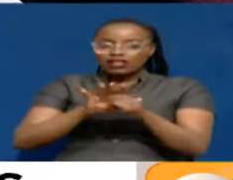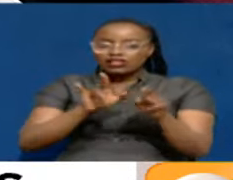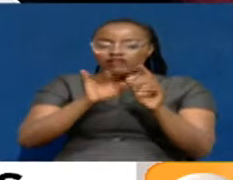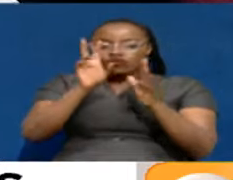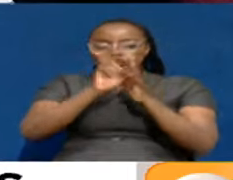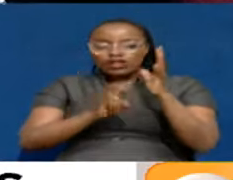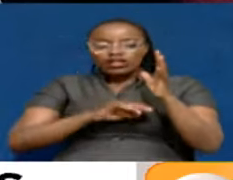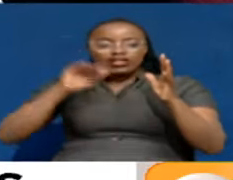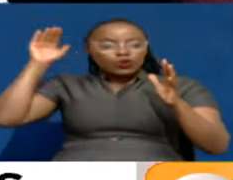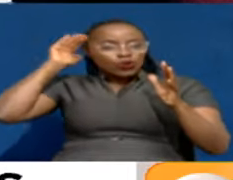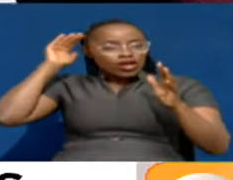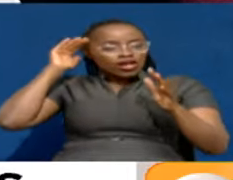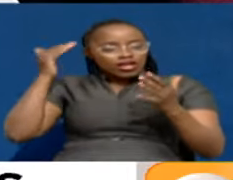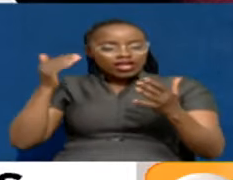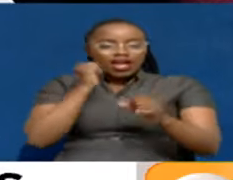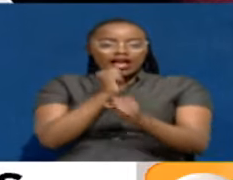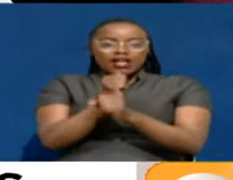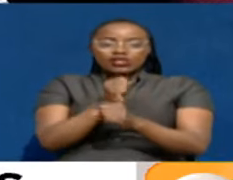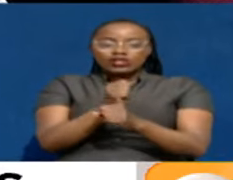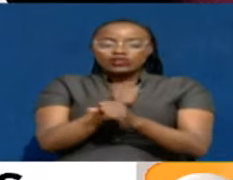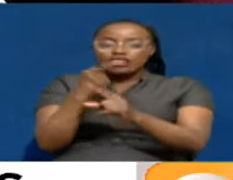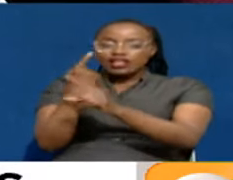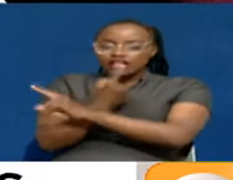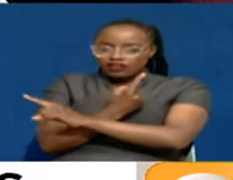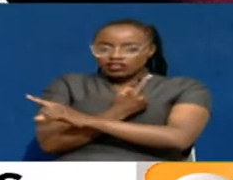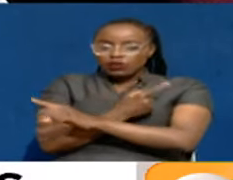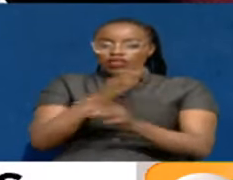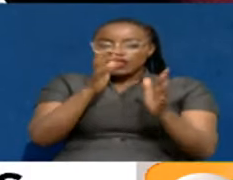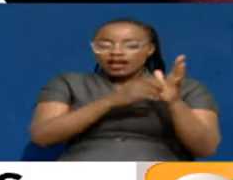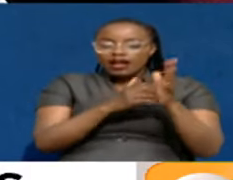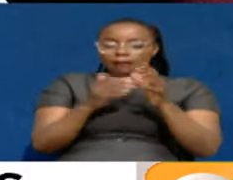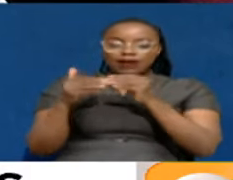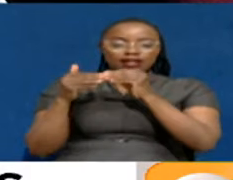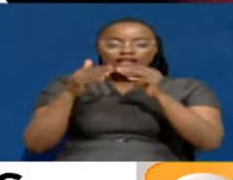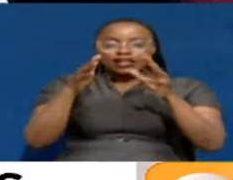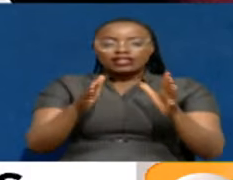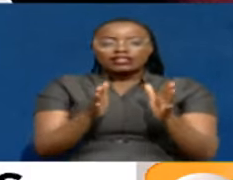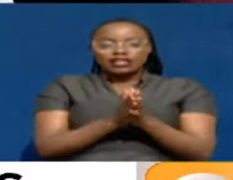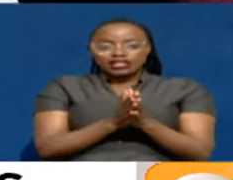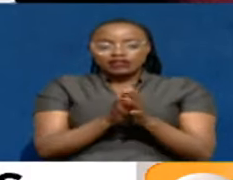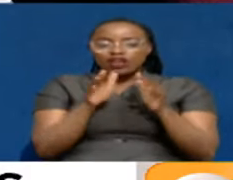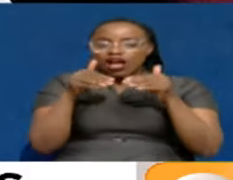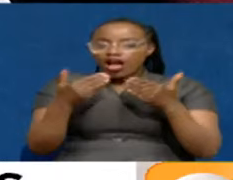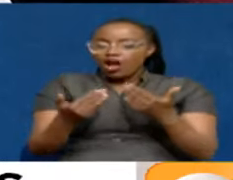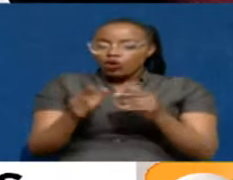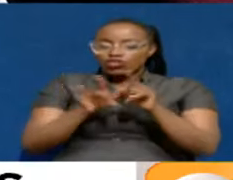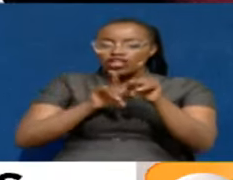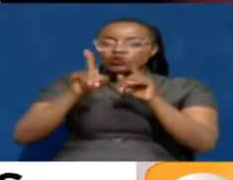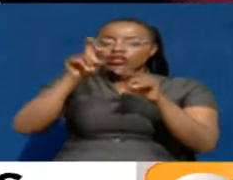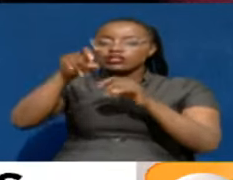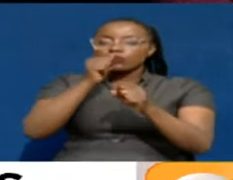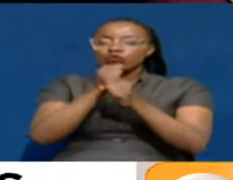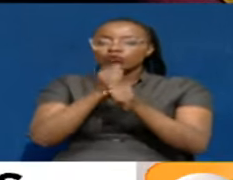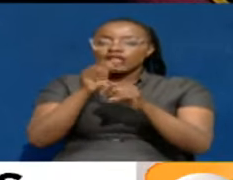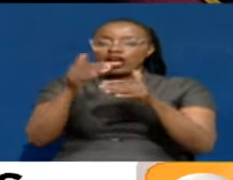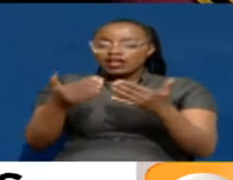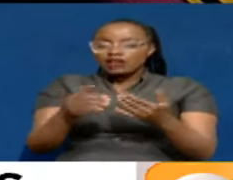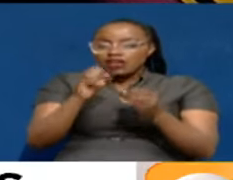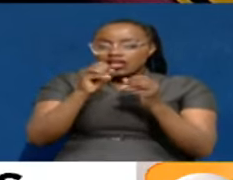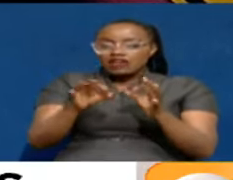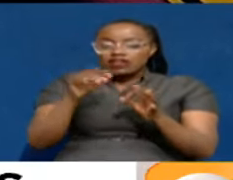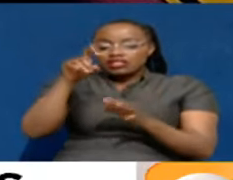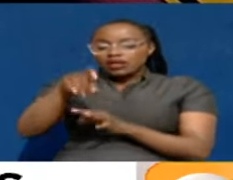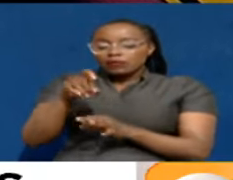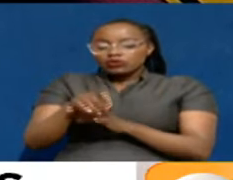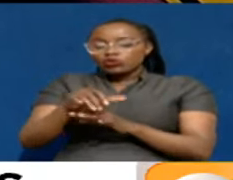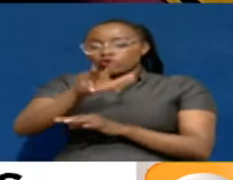read and hear and cover about differences between the Ukambani leaders on how the tour should be conducted. Should it be in